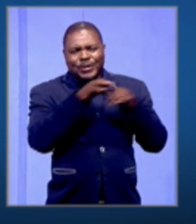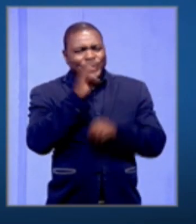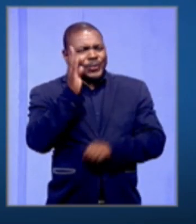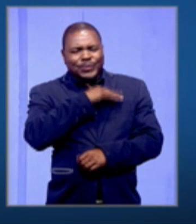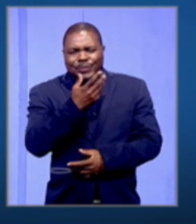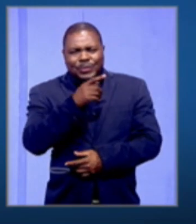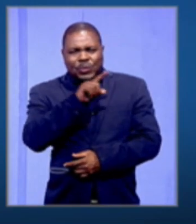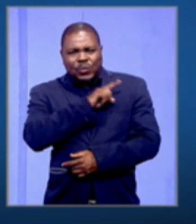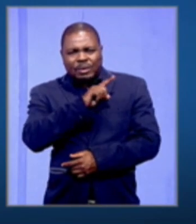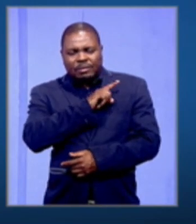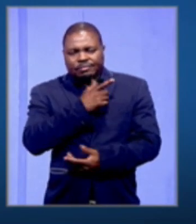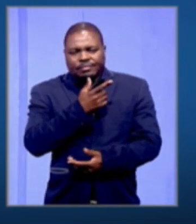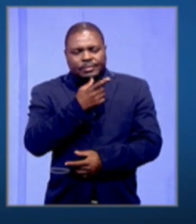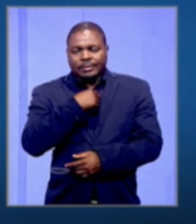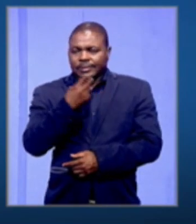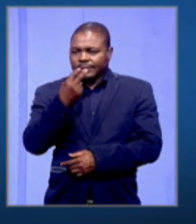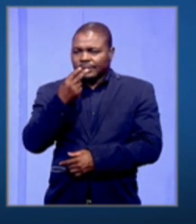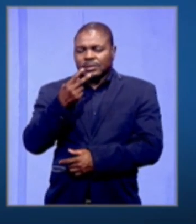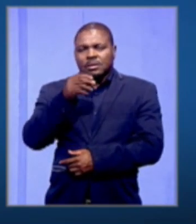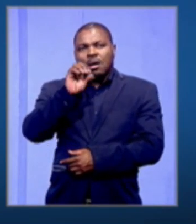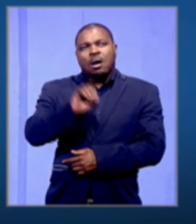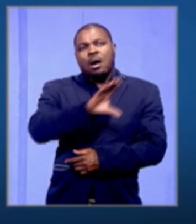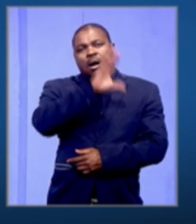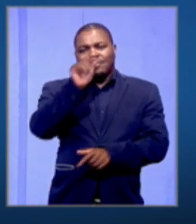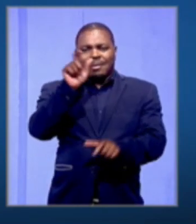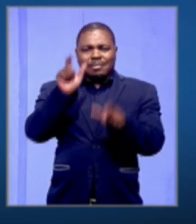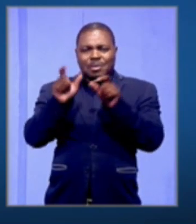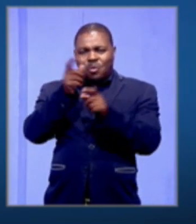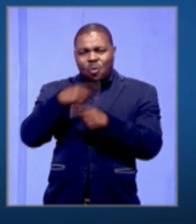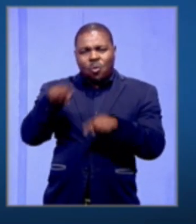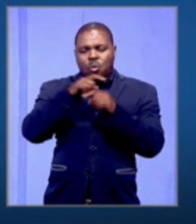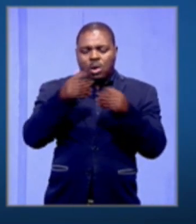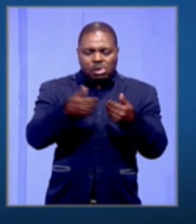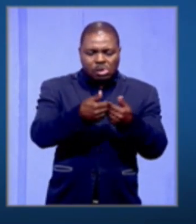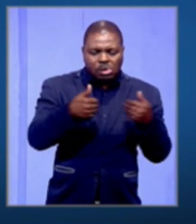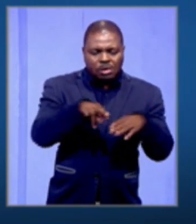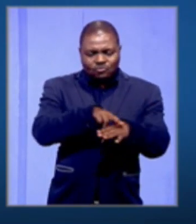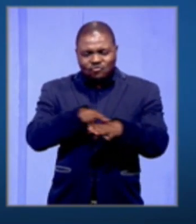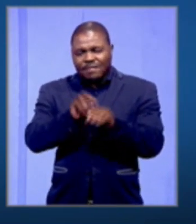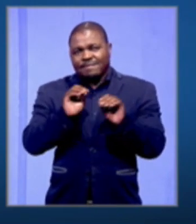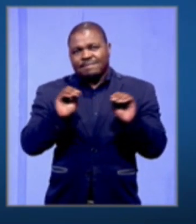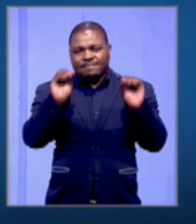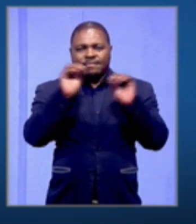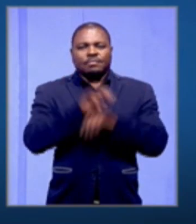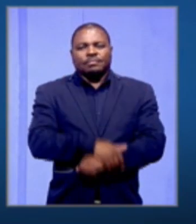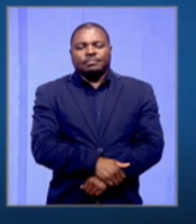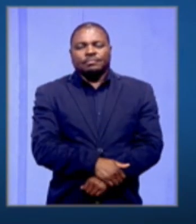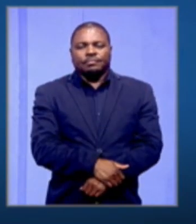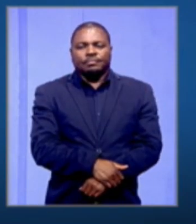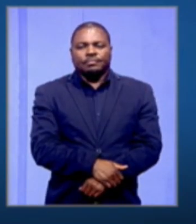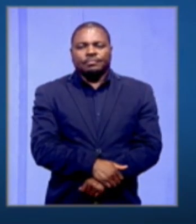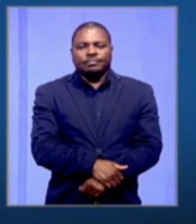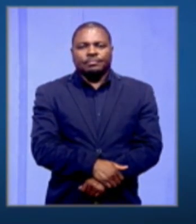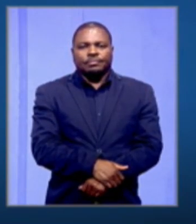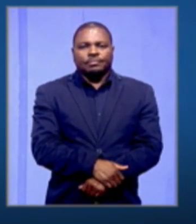ka ge rena maAforika ka kakaretso re tletse kgethololo ya semorafe.